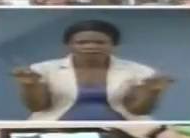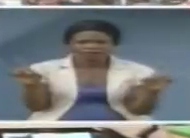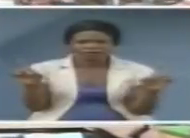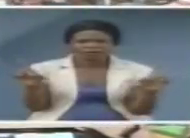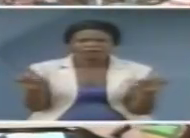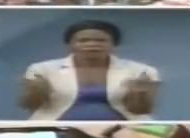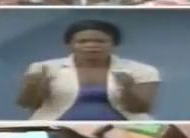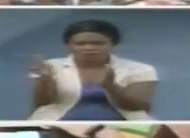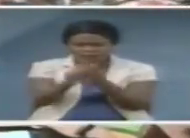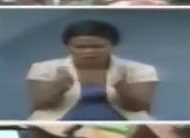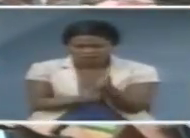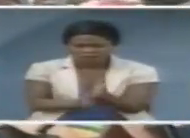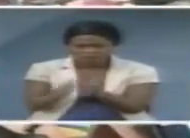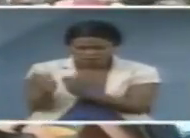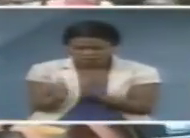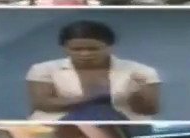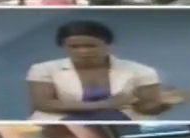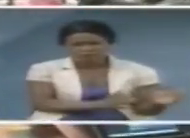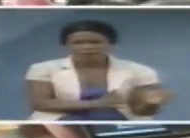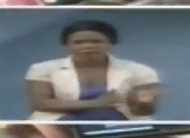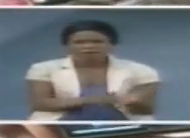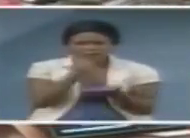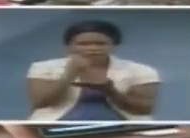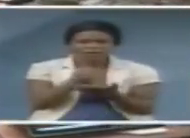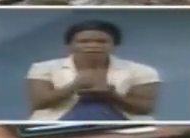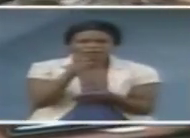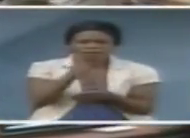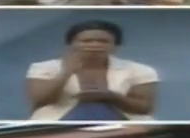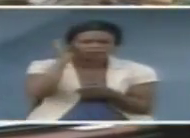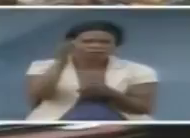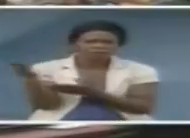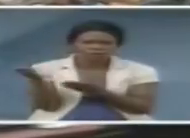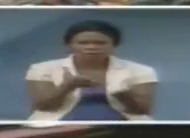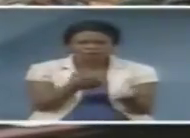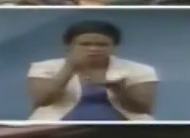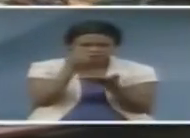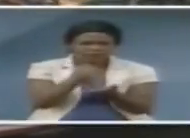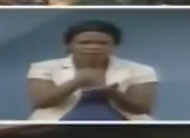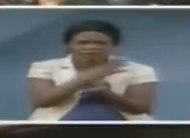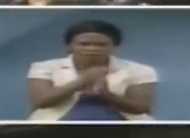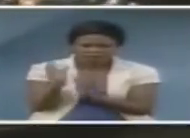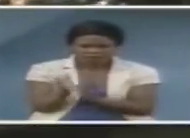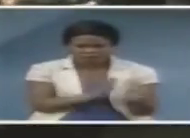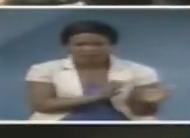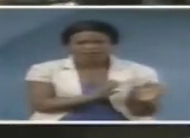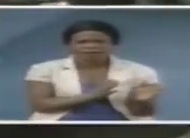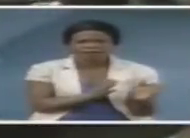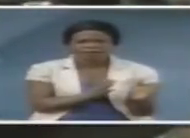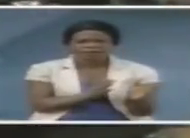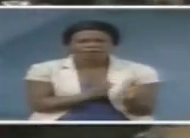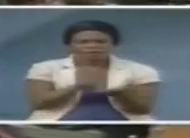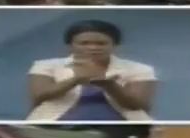is good for democracy. 3, enactment of planning and budgeting bill that will